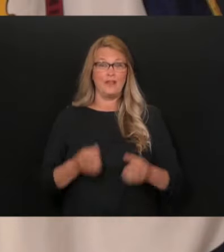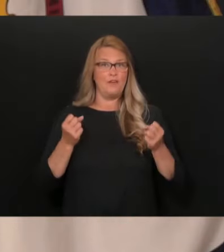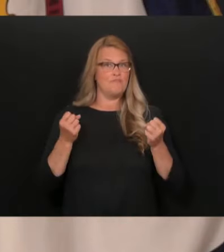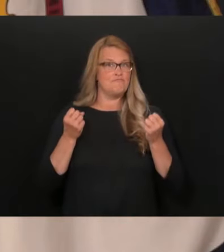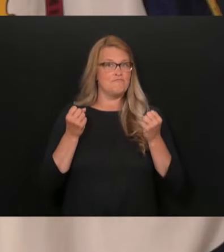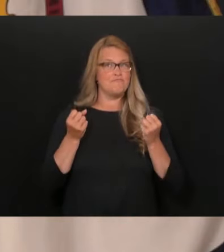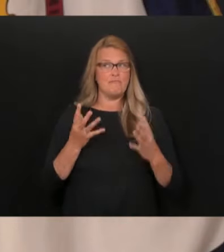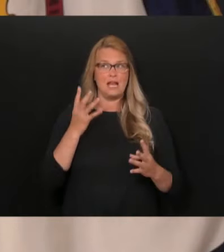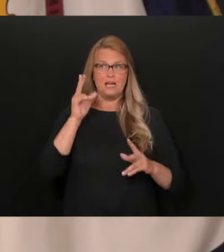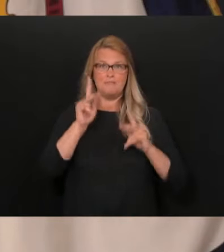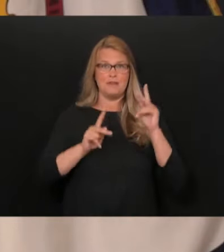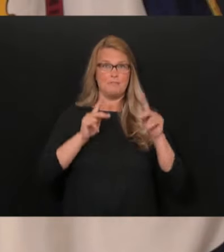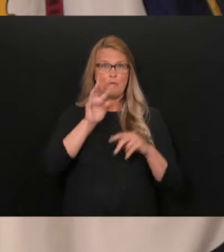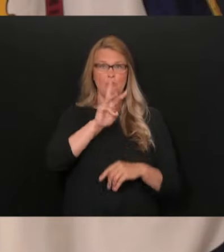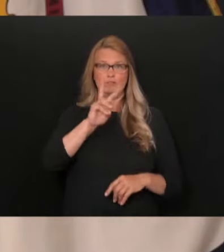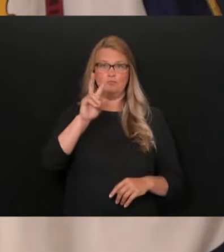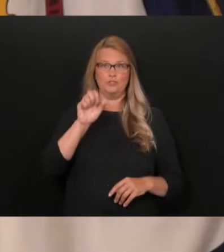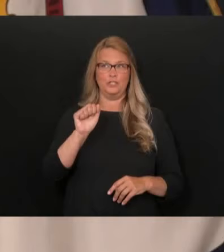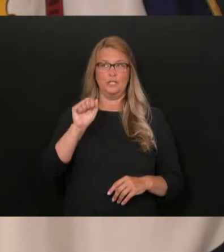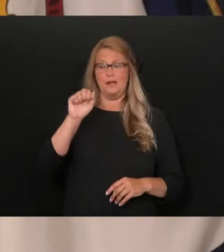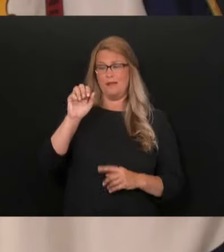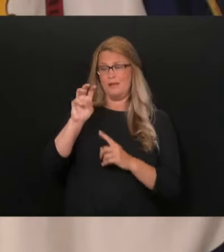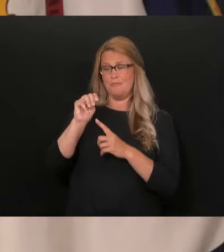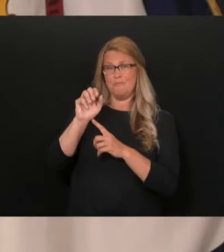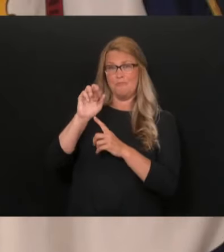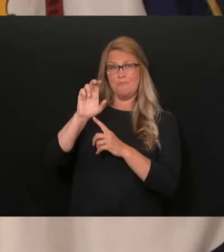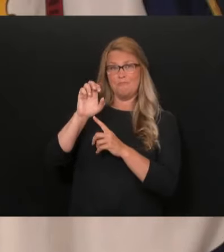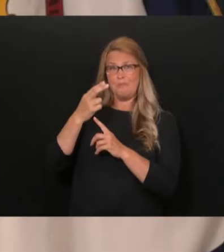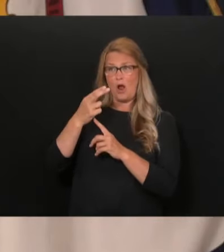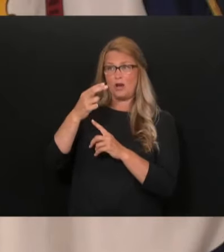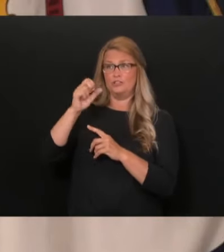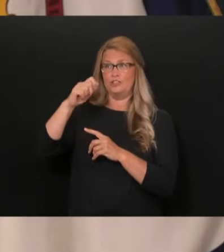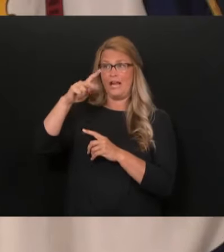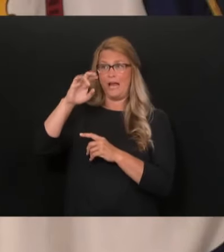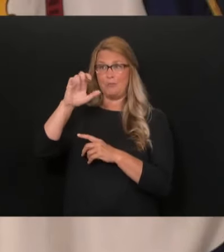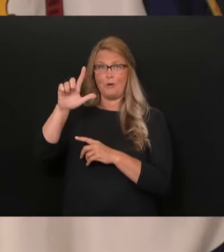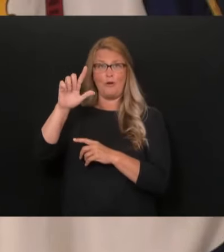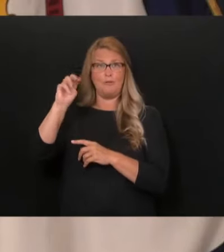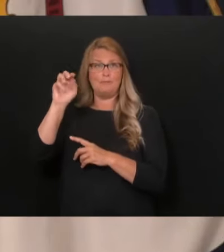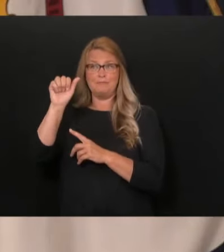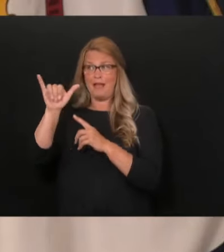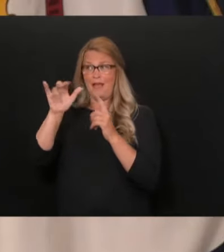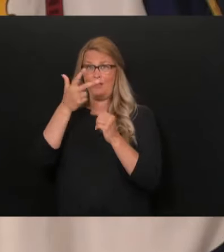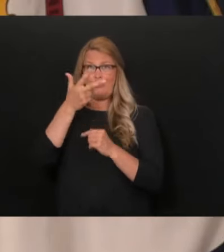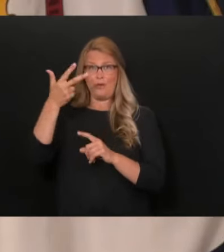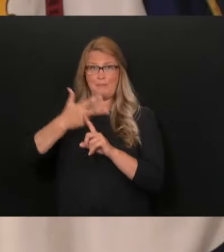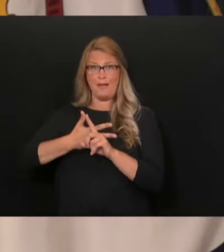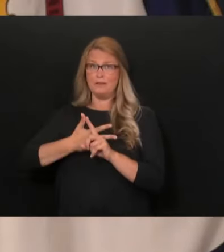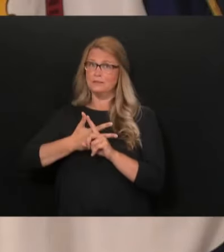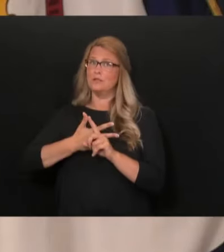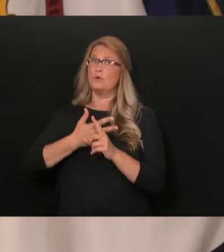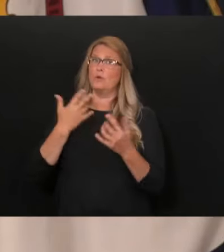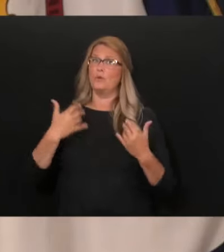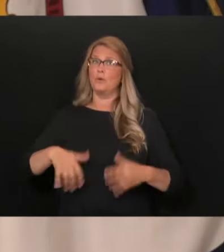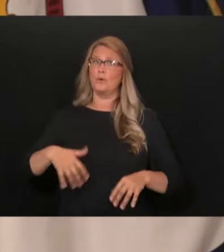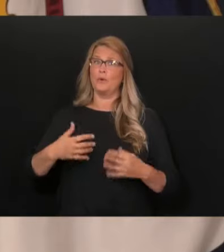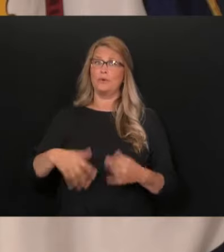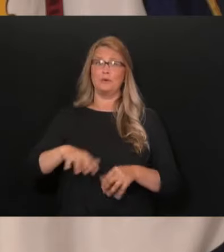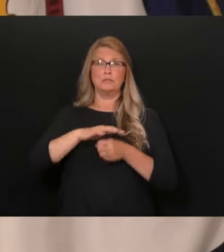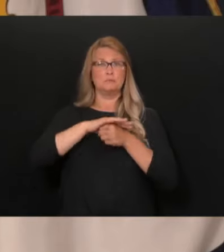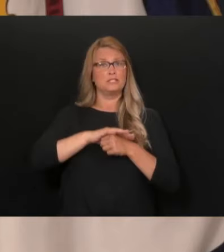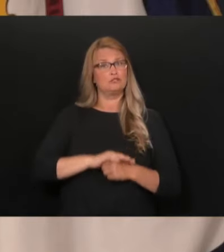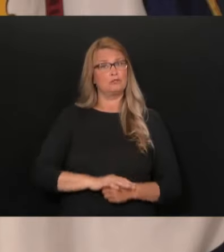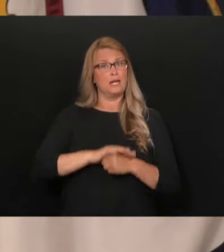May have been very stressful and very, very difficult on their families